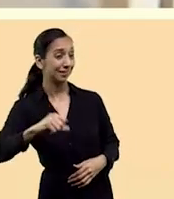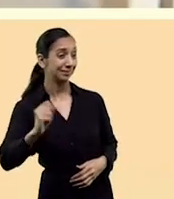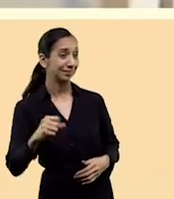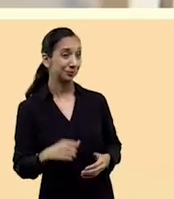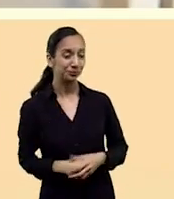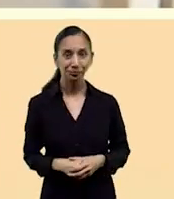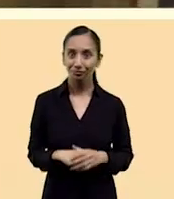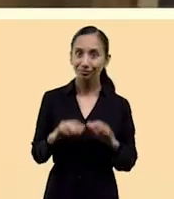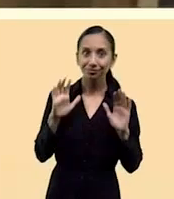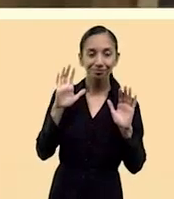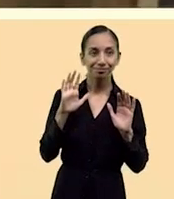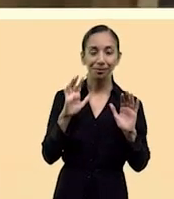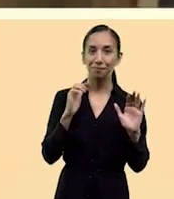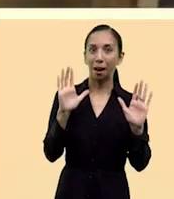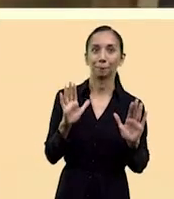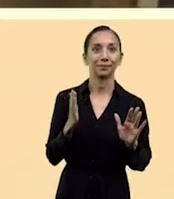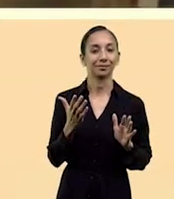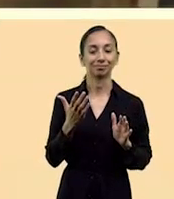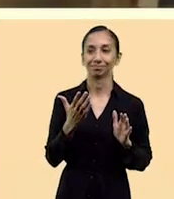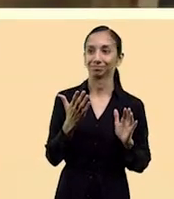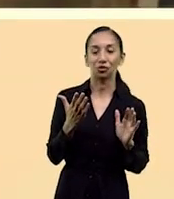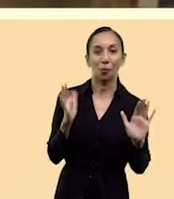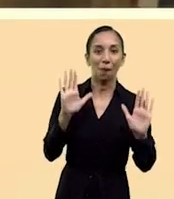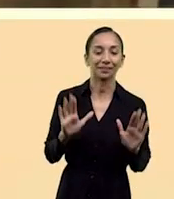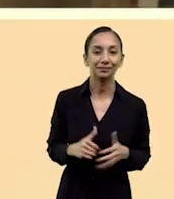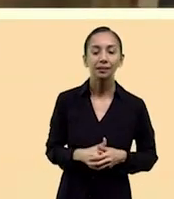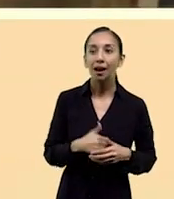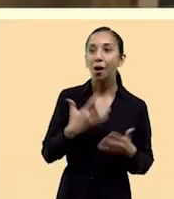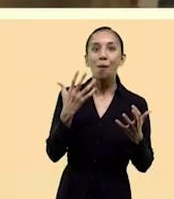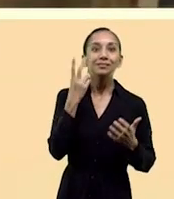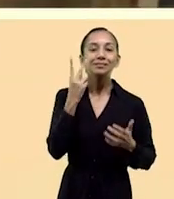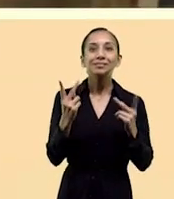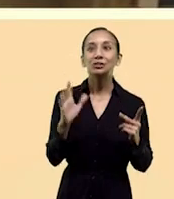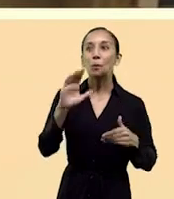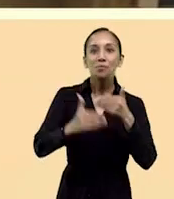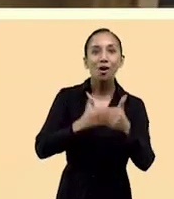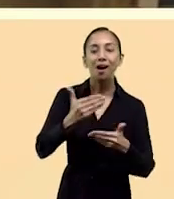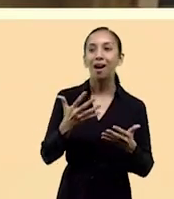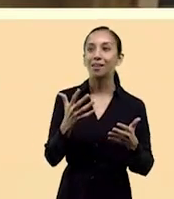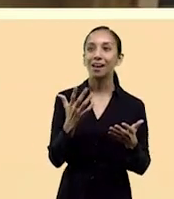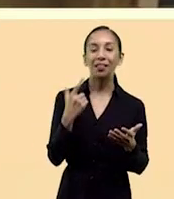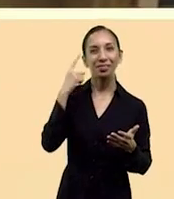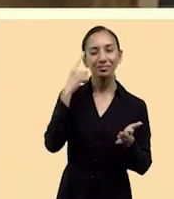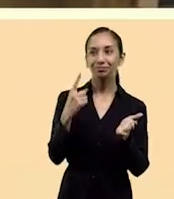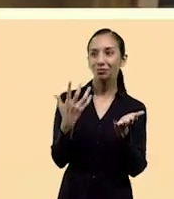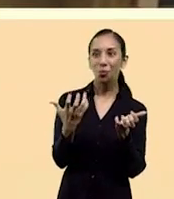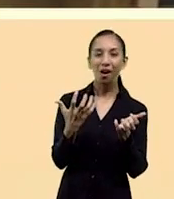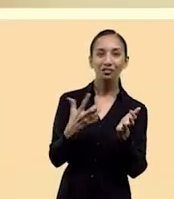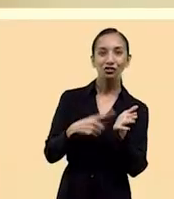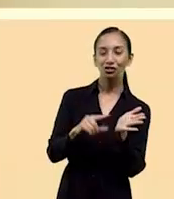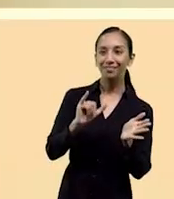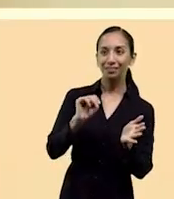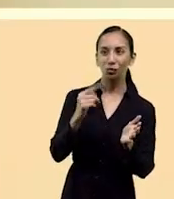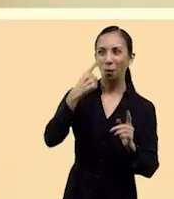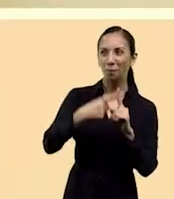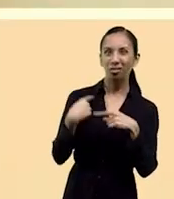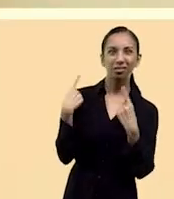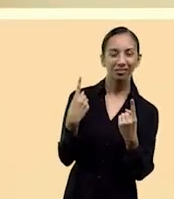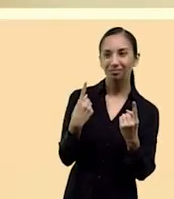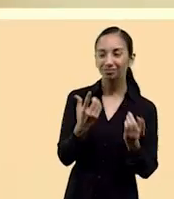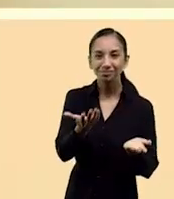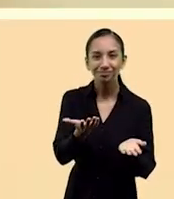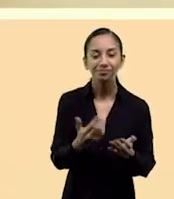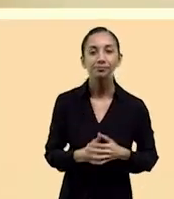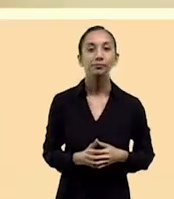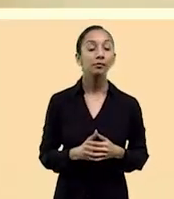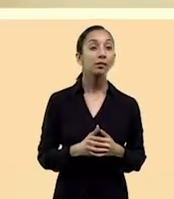Yeah, good. I'm glad to hear. I enjoyed taking a look at where the progress you've made. I just thought it was worth checking in. It's been about a month. It's going well. I mean,